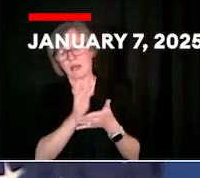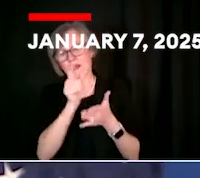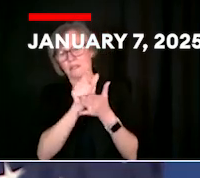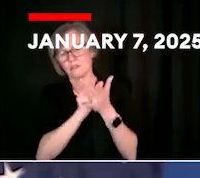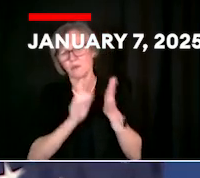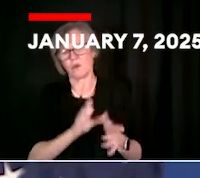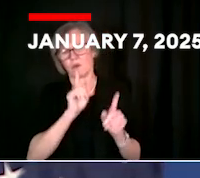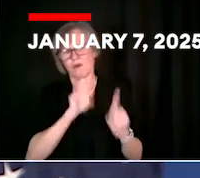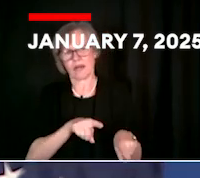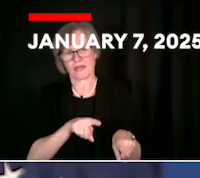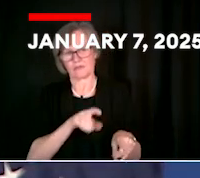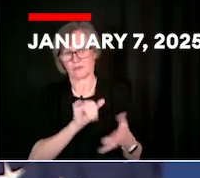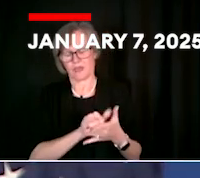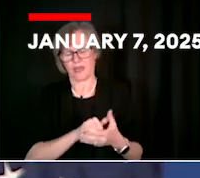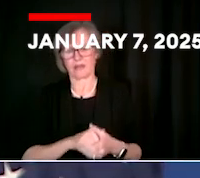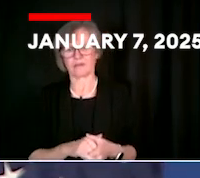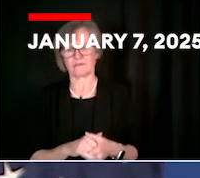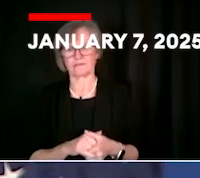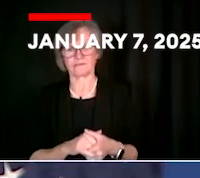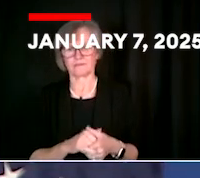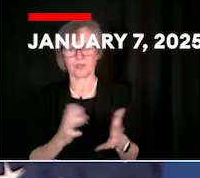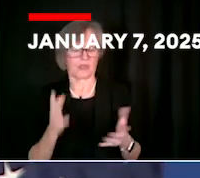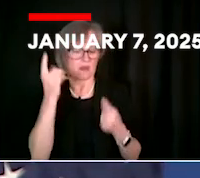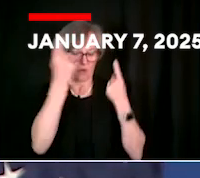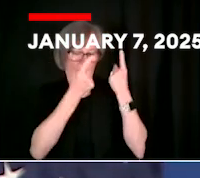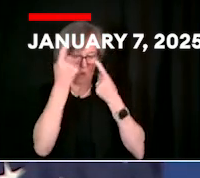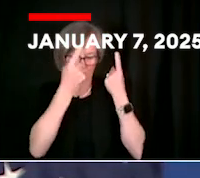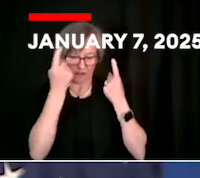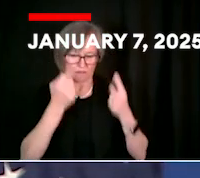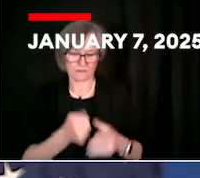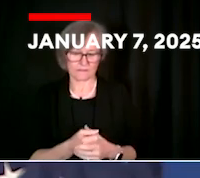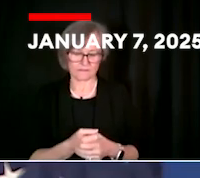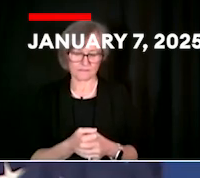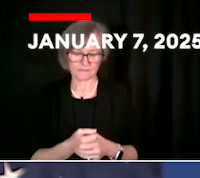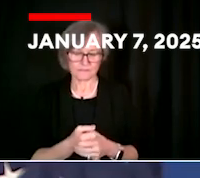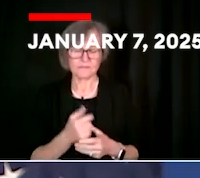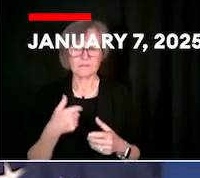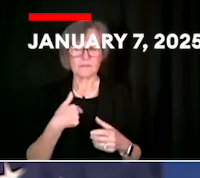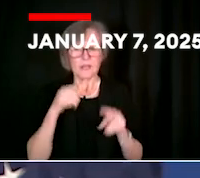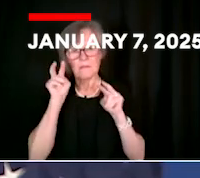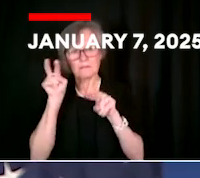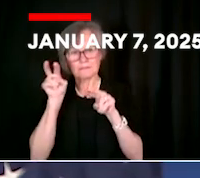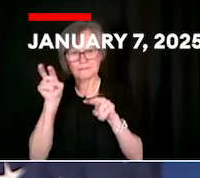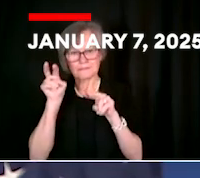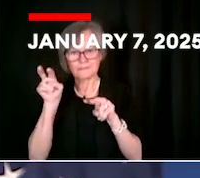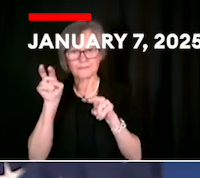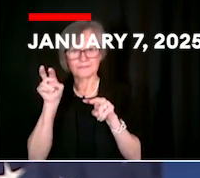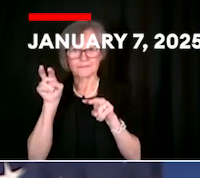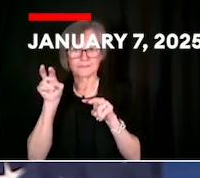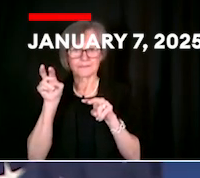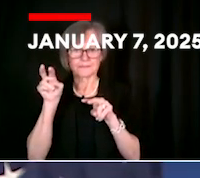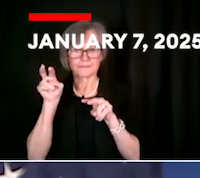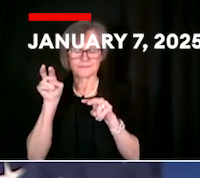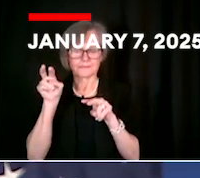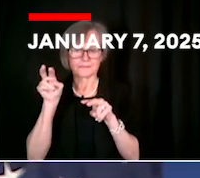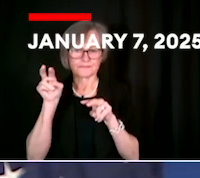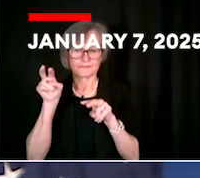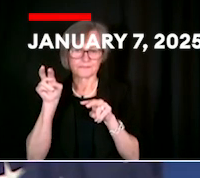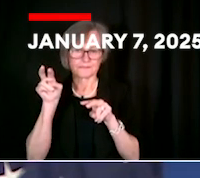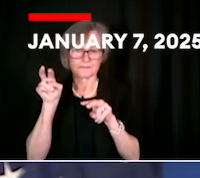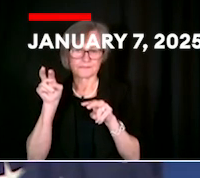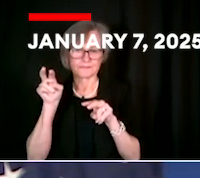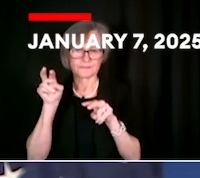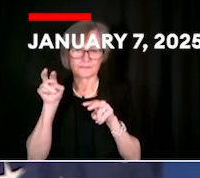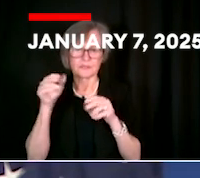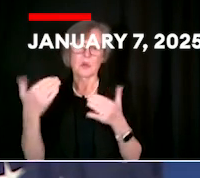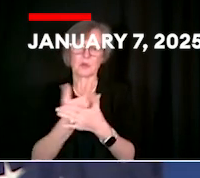that. What their thoughts are, and I'm looking forward to the incoming administration